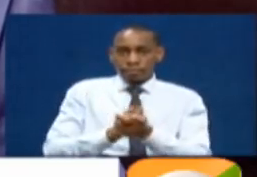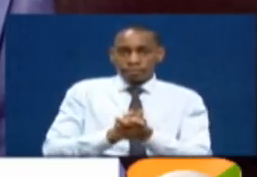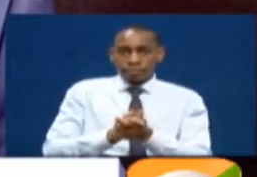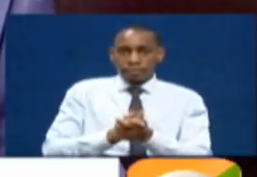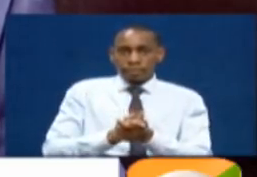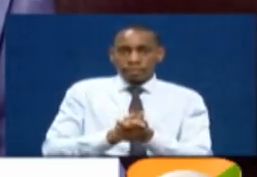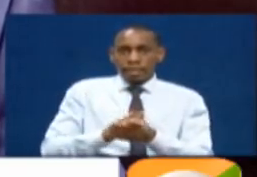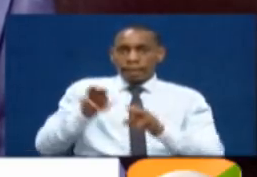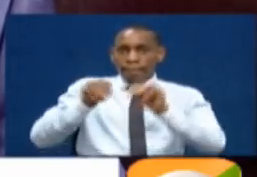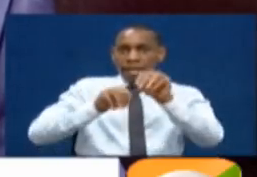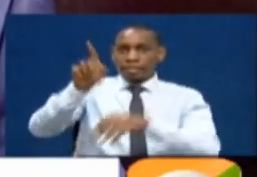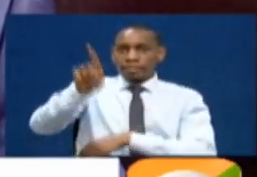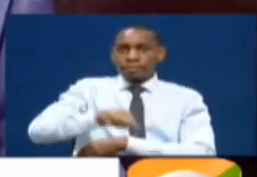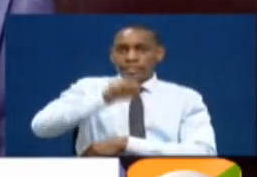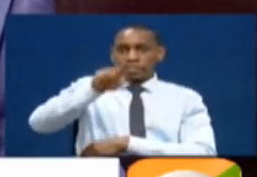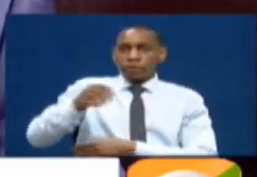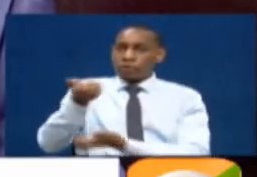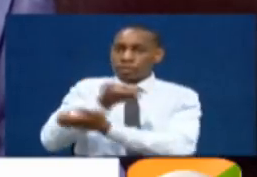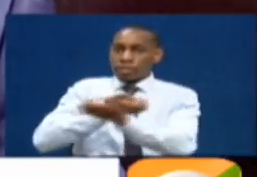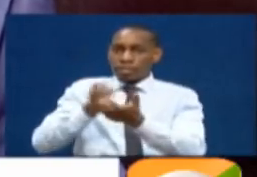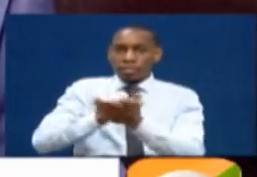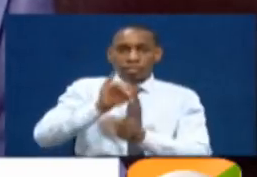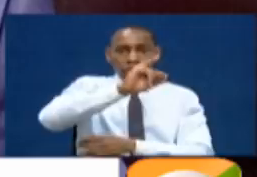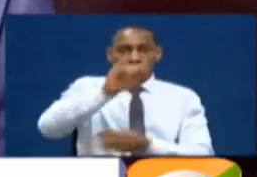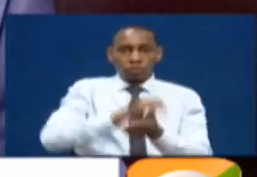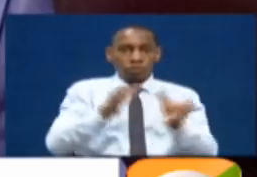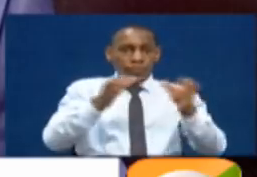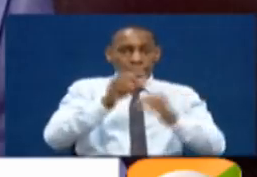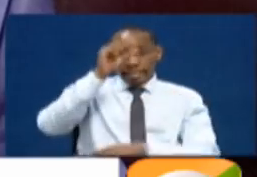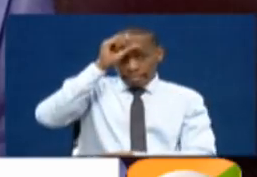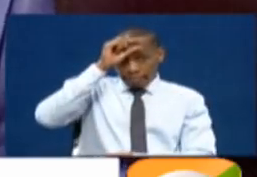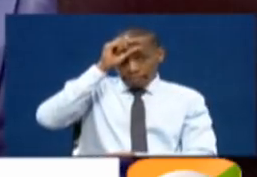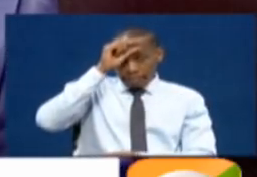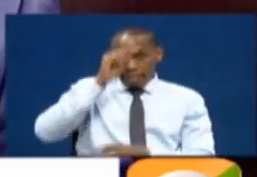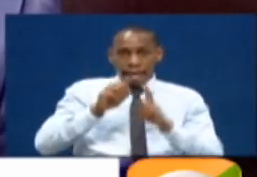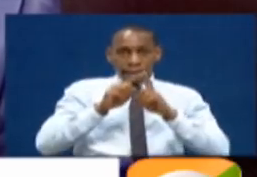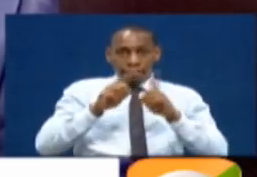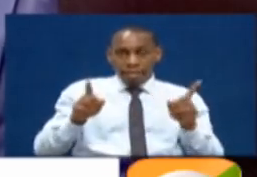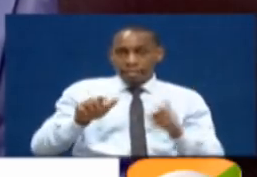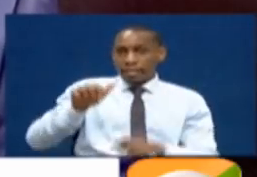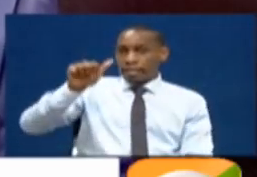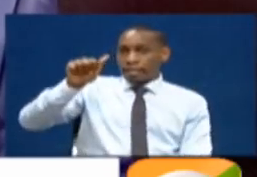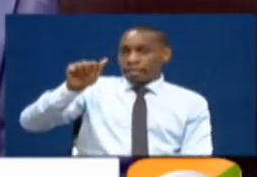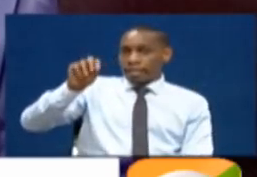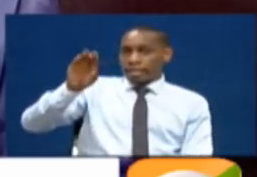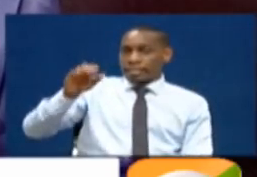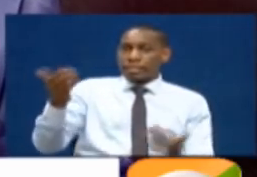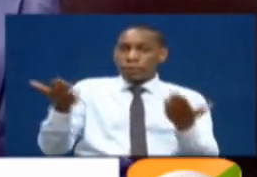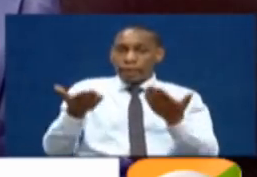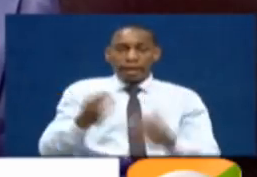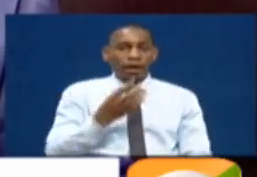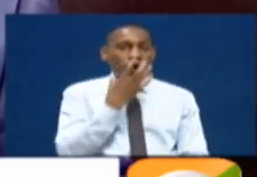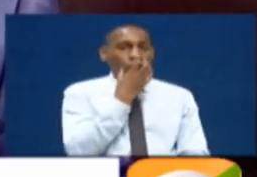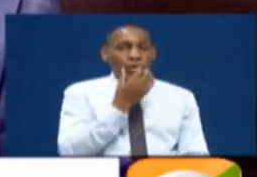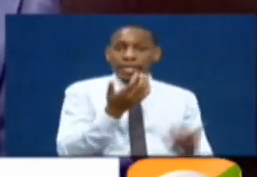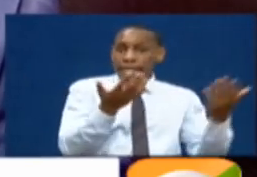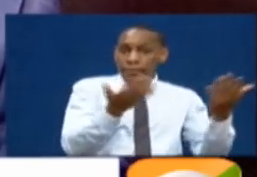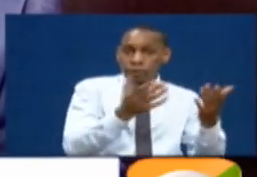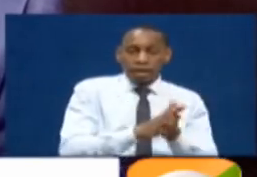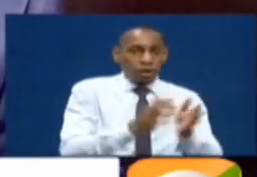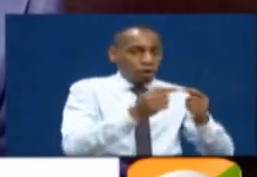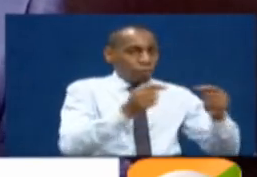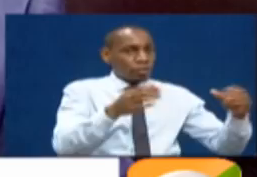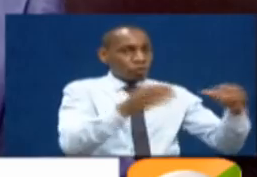Yes, the Jubilee government are mismanaging the economy. But where is the money? Where is ODM? Where is the